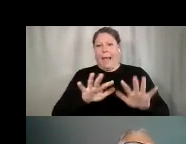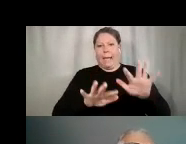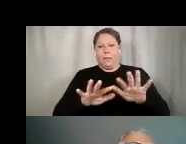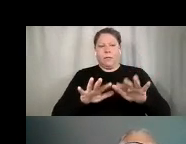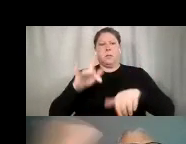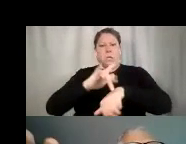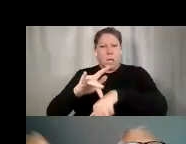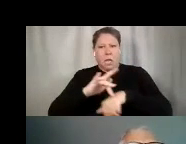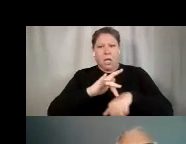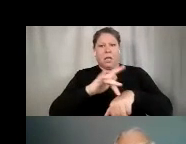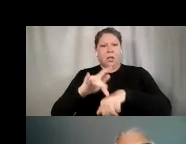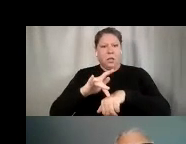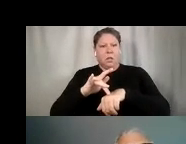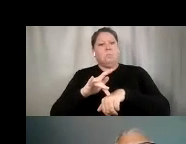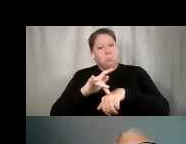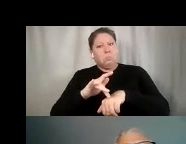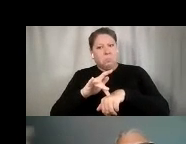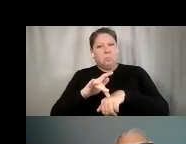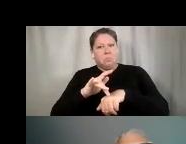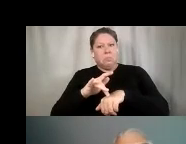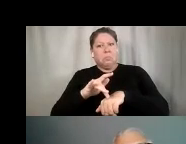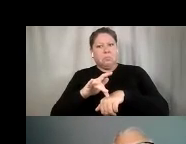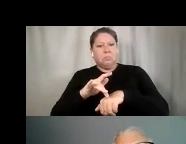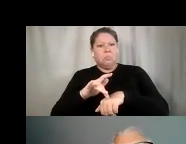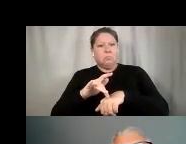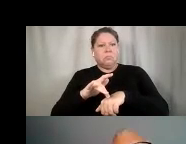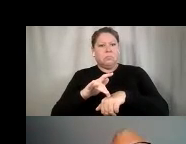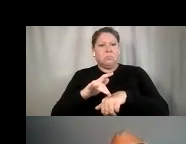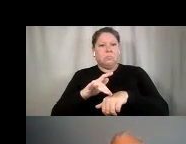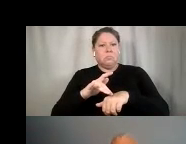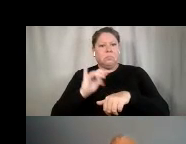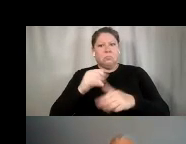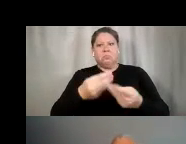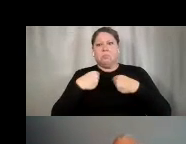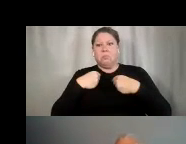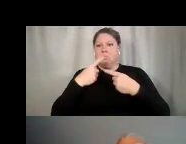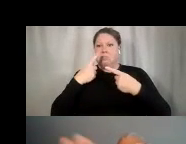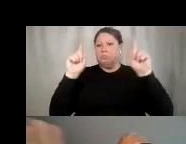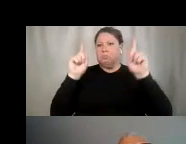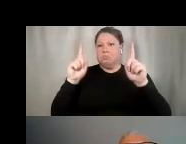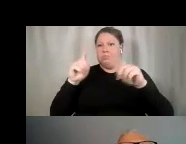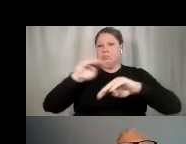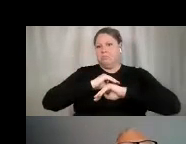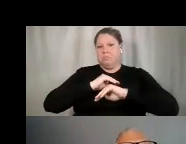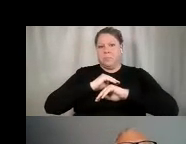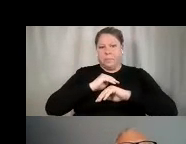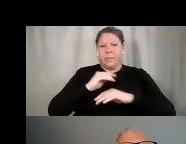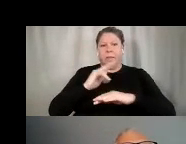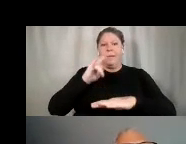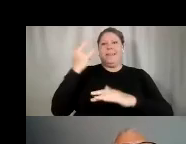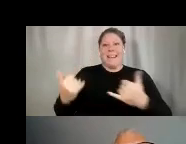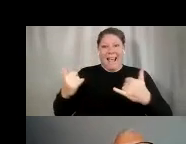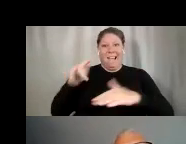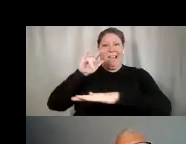out and see if it actually gives the outcomes that you want. Now we're near the end. Now we're ready to land this plane.